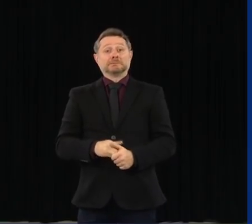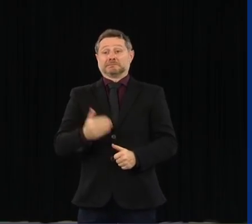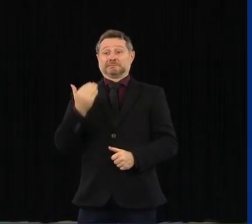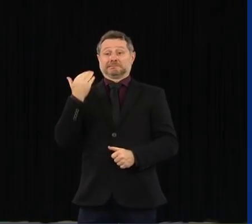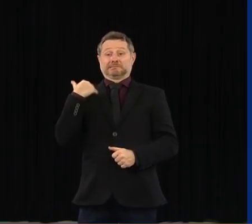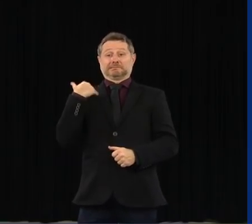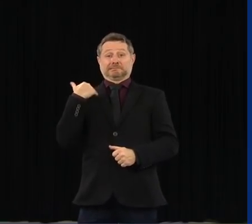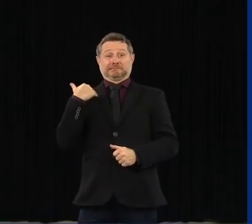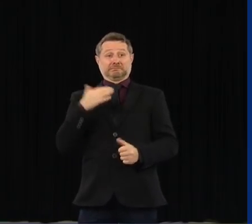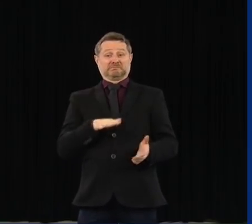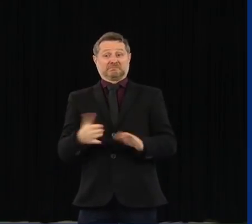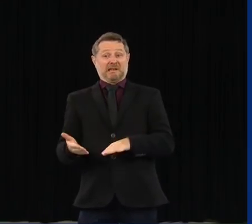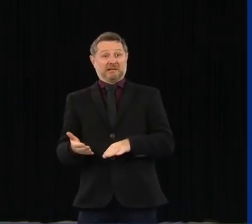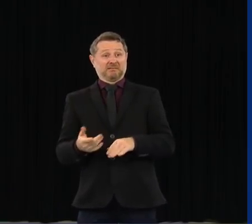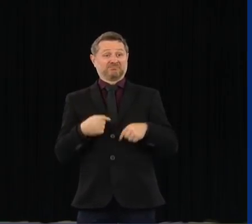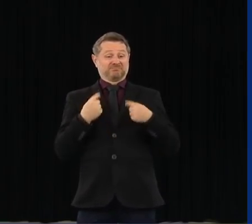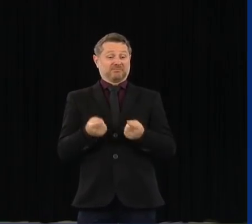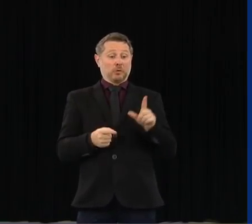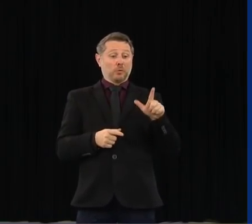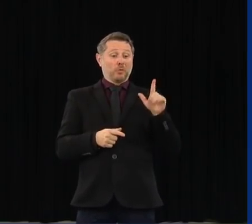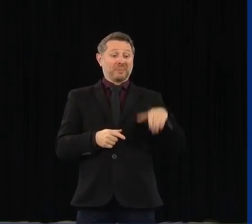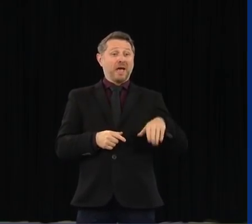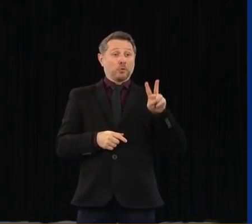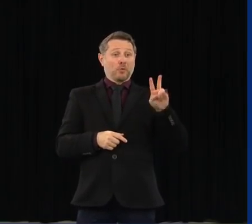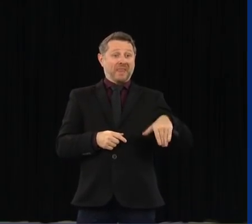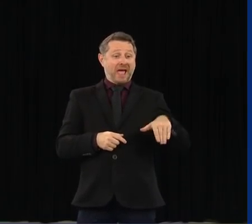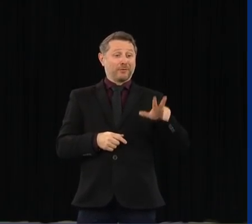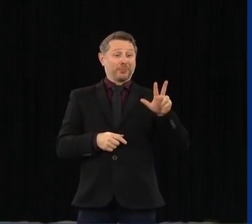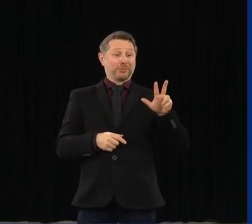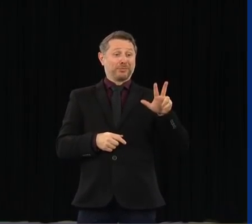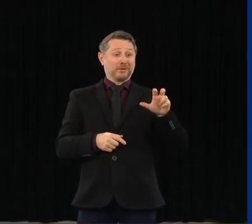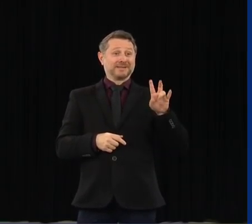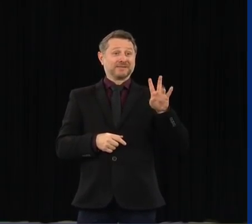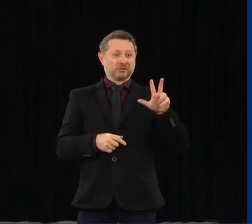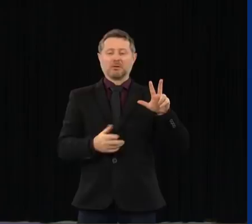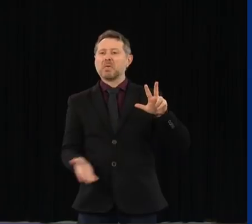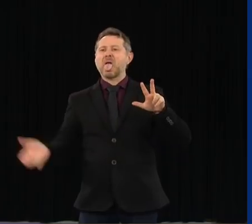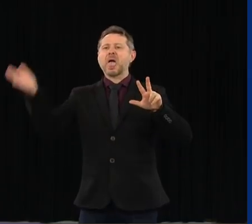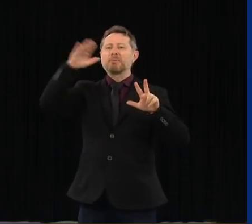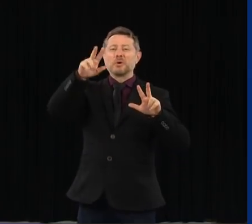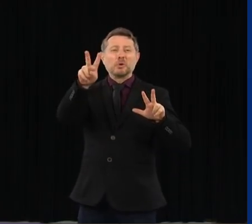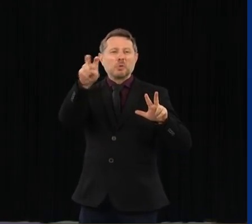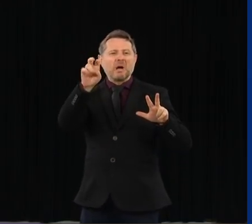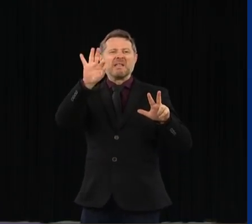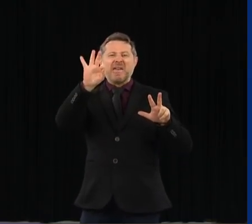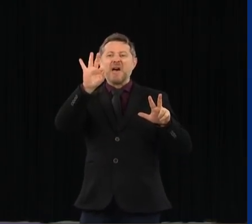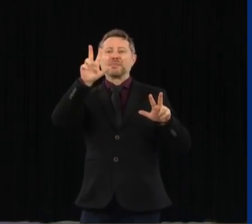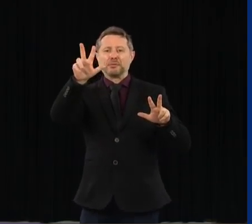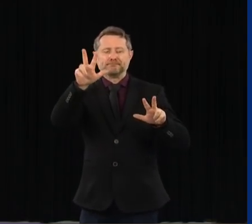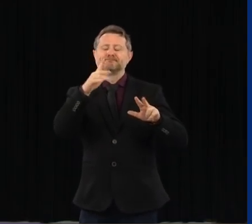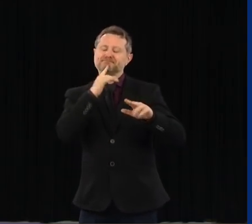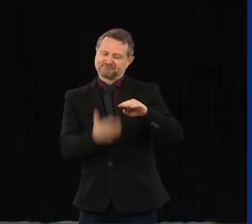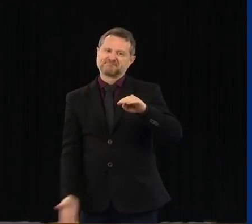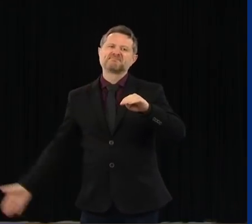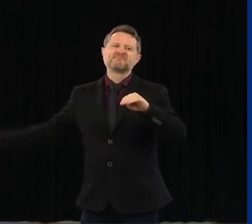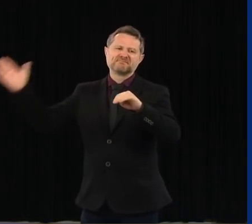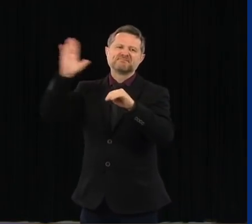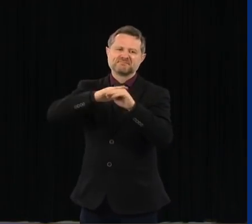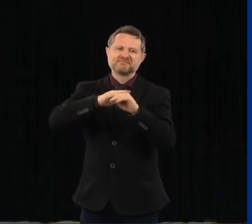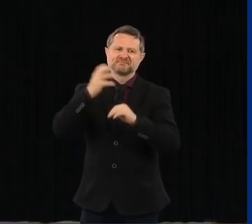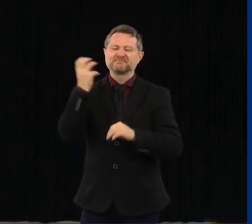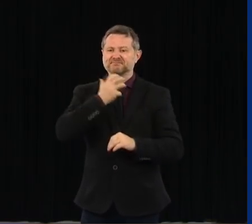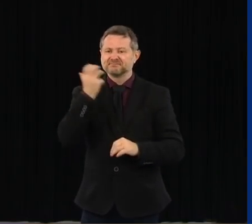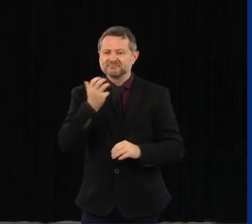of deaths since we started. 2,300 to 2,900 deaths.